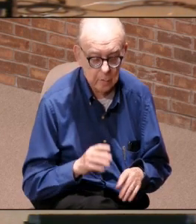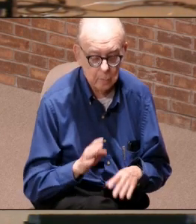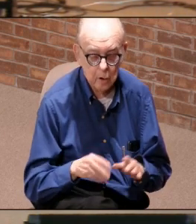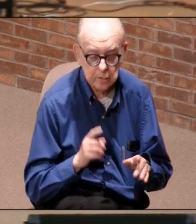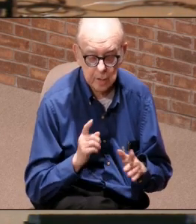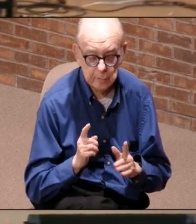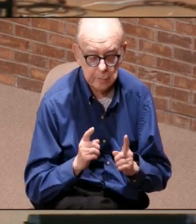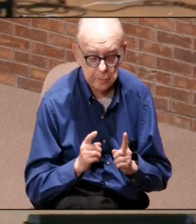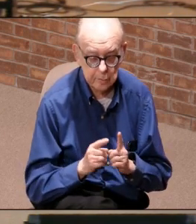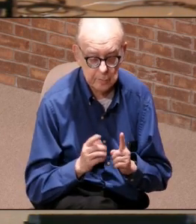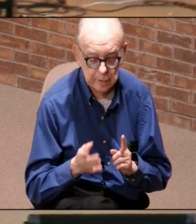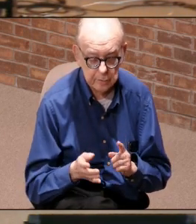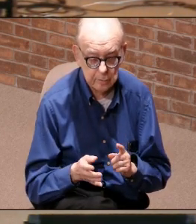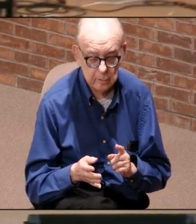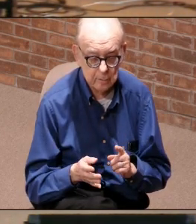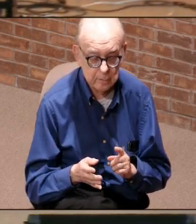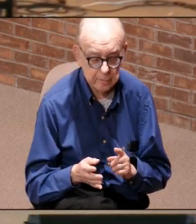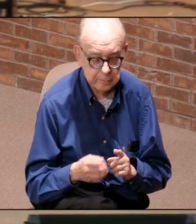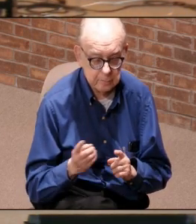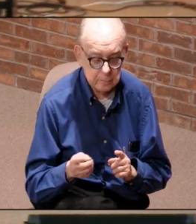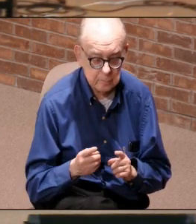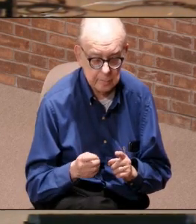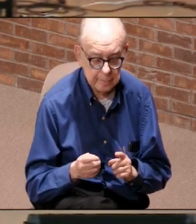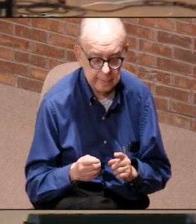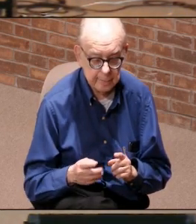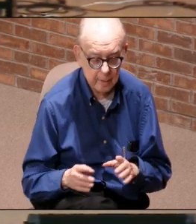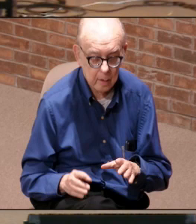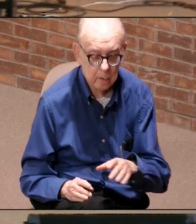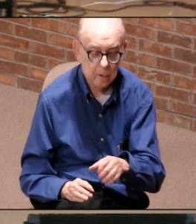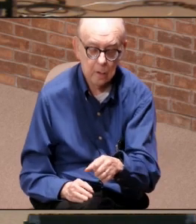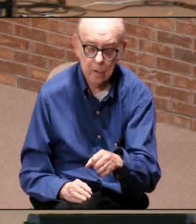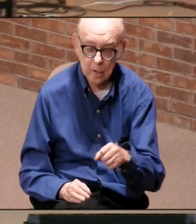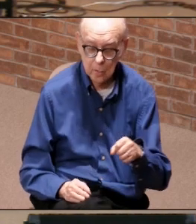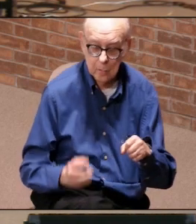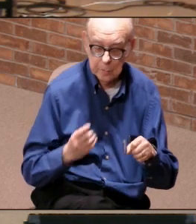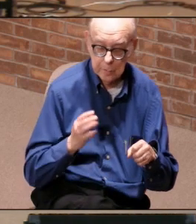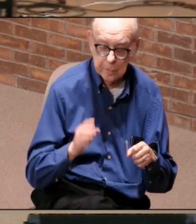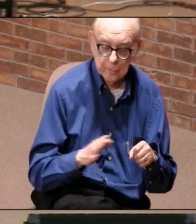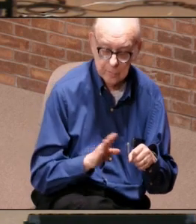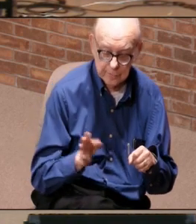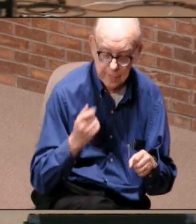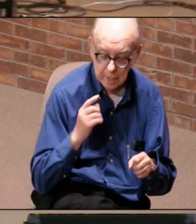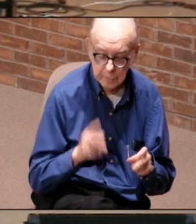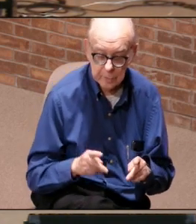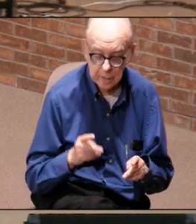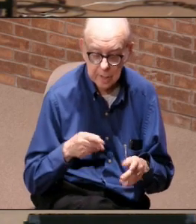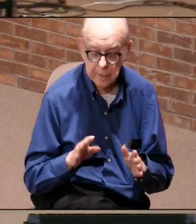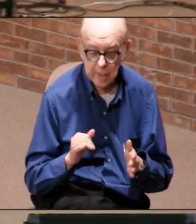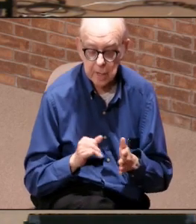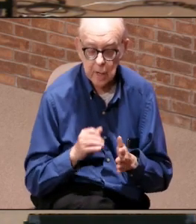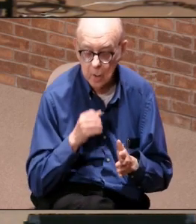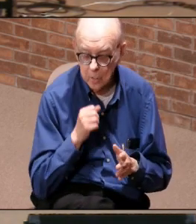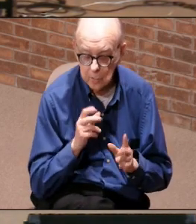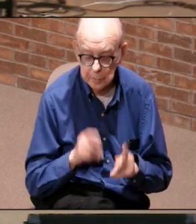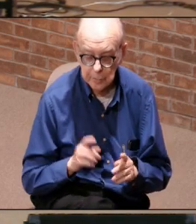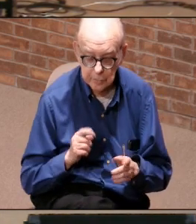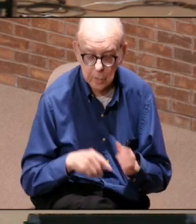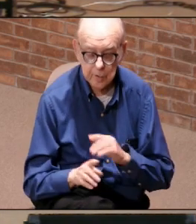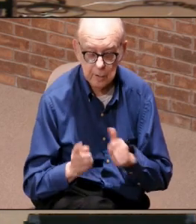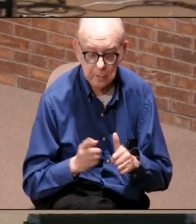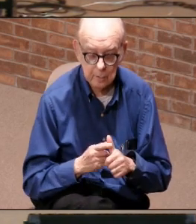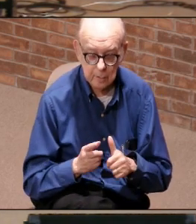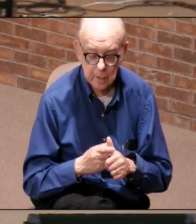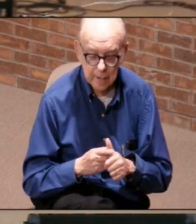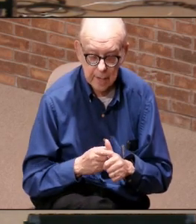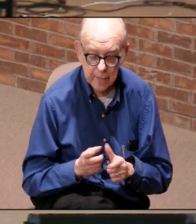up, you would always reach around and open the door for them and let them go in first, and then you would go